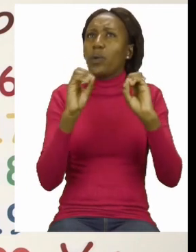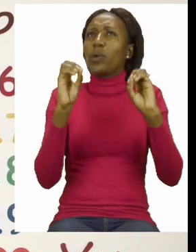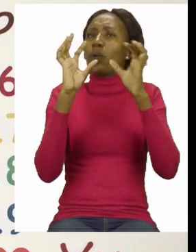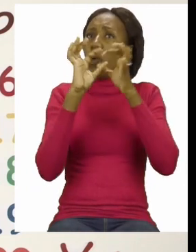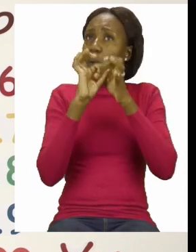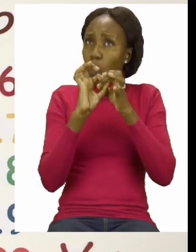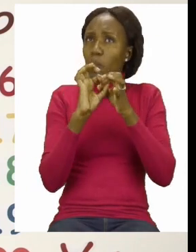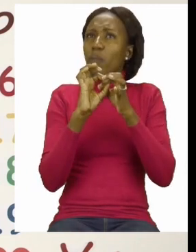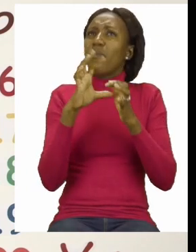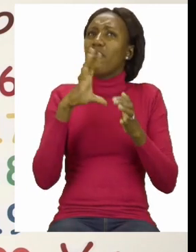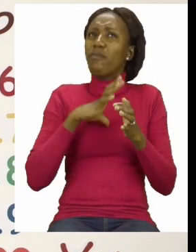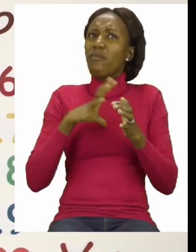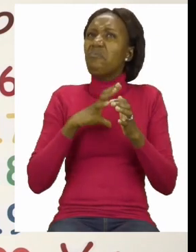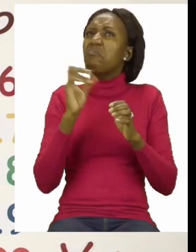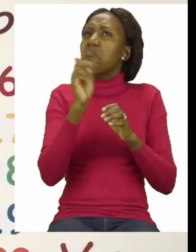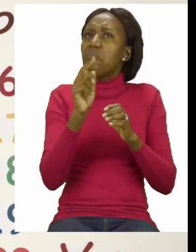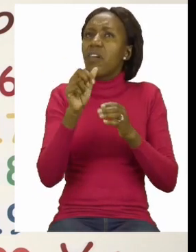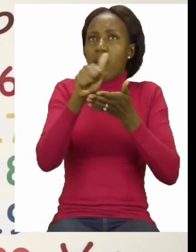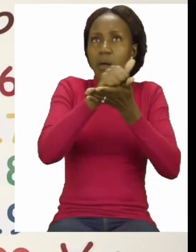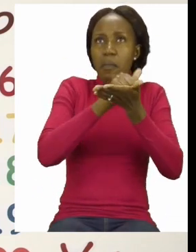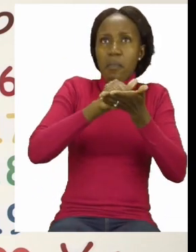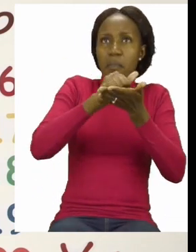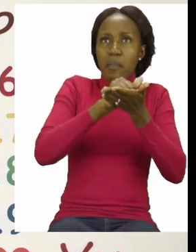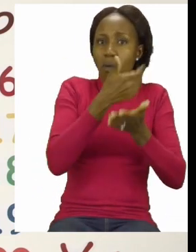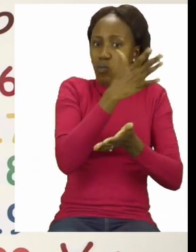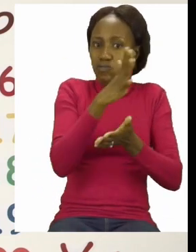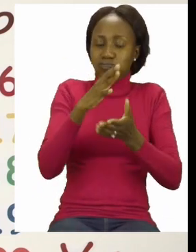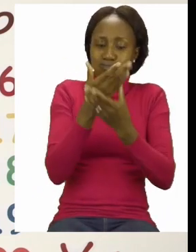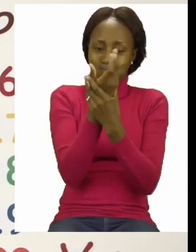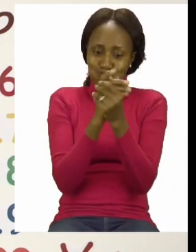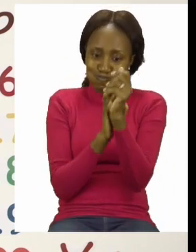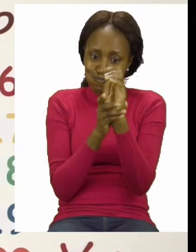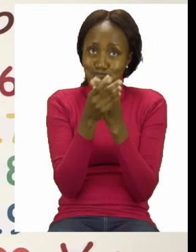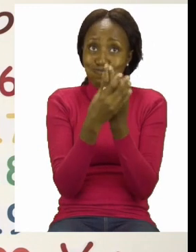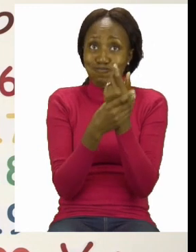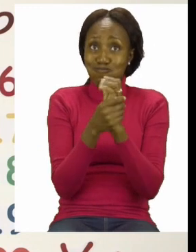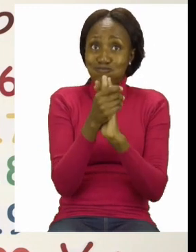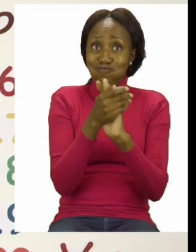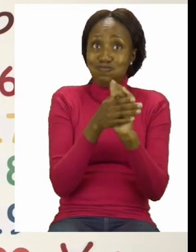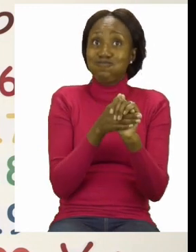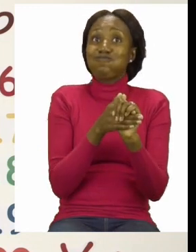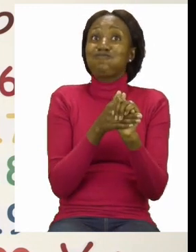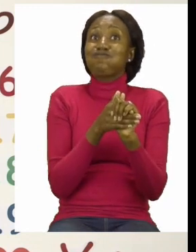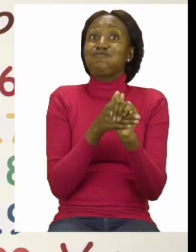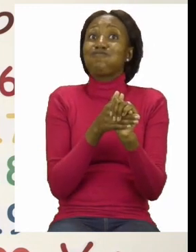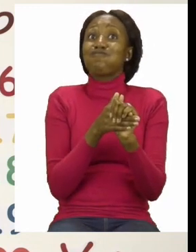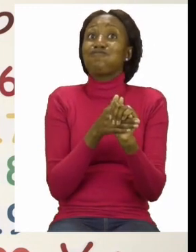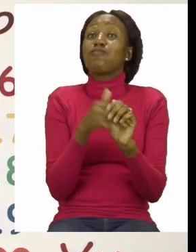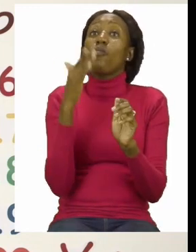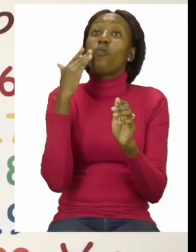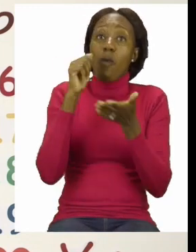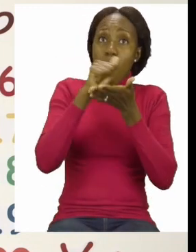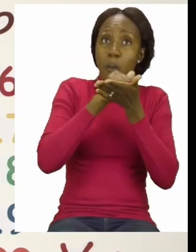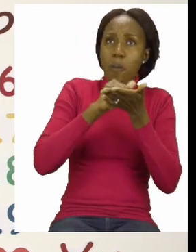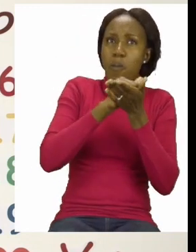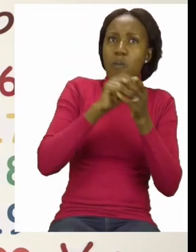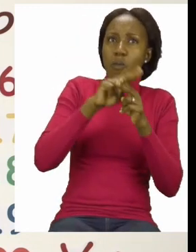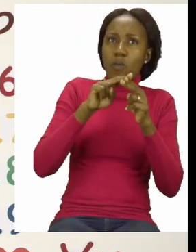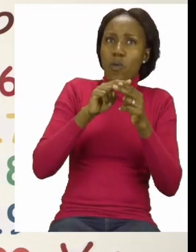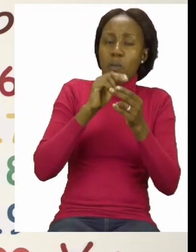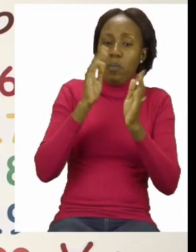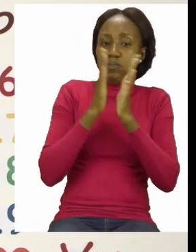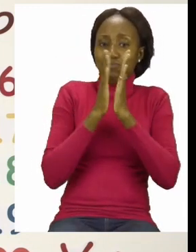okay. You can use soap and water. And when you are sanitizing or when you're using soap and water, you can